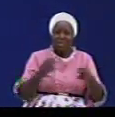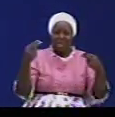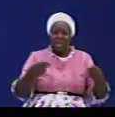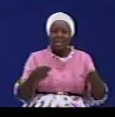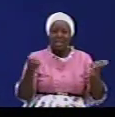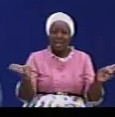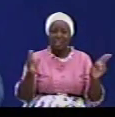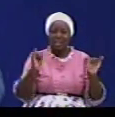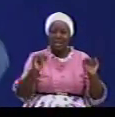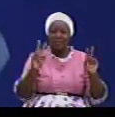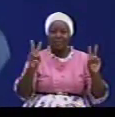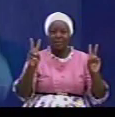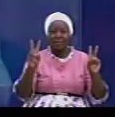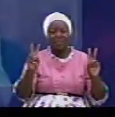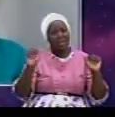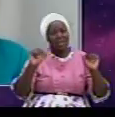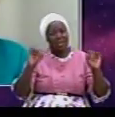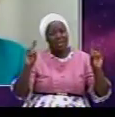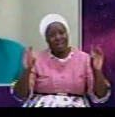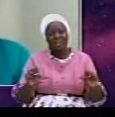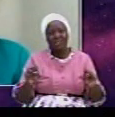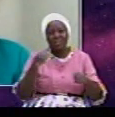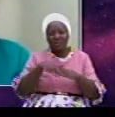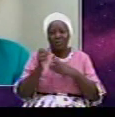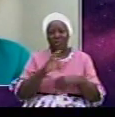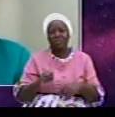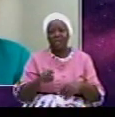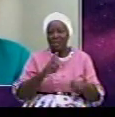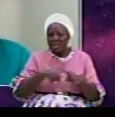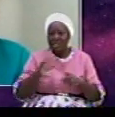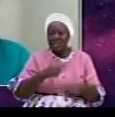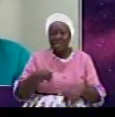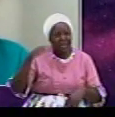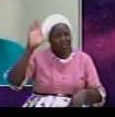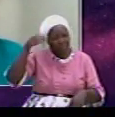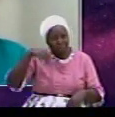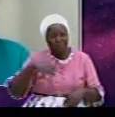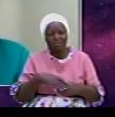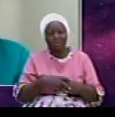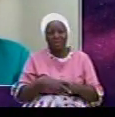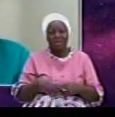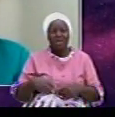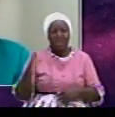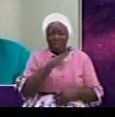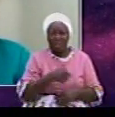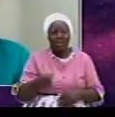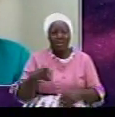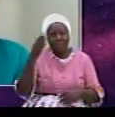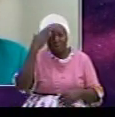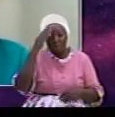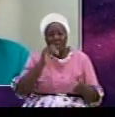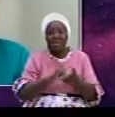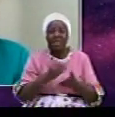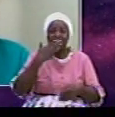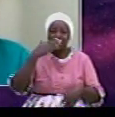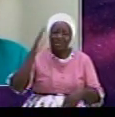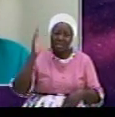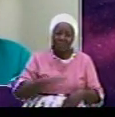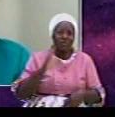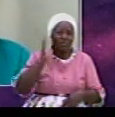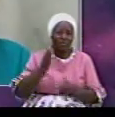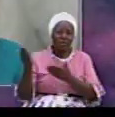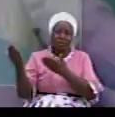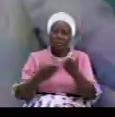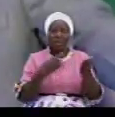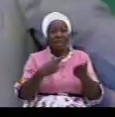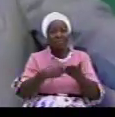disease. They are adamant. They know that evil will bring a result and